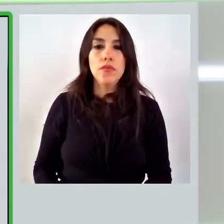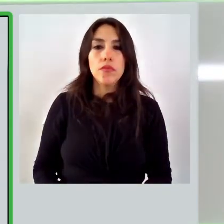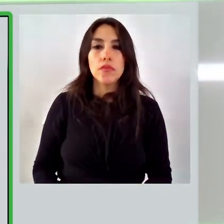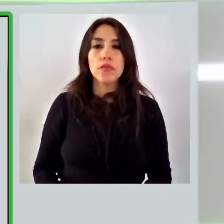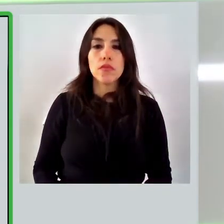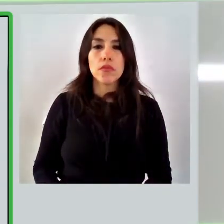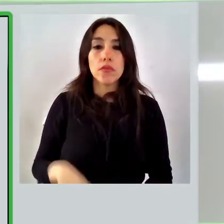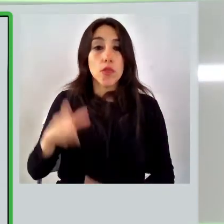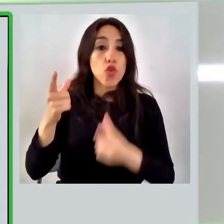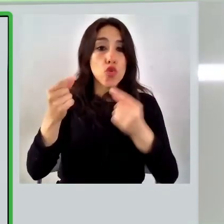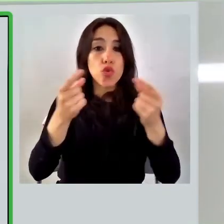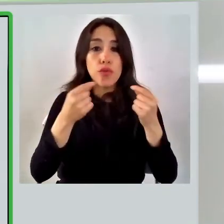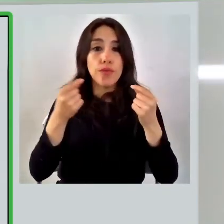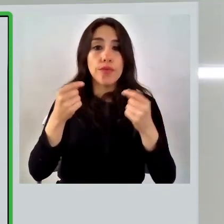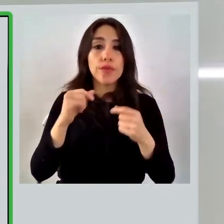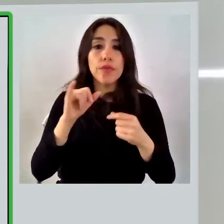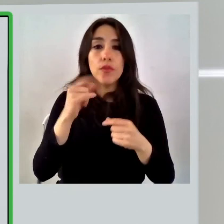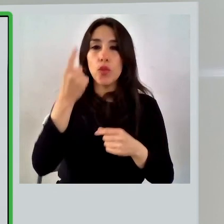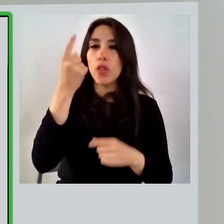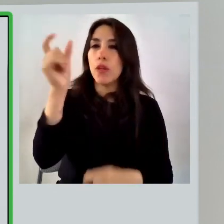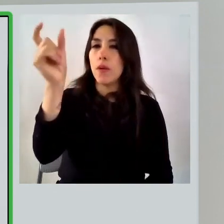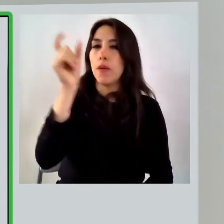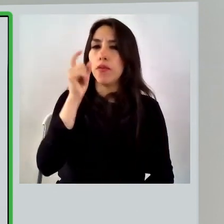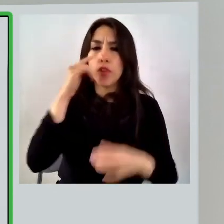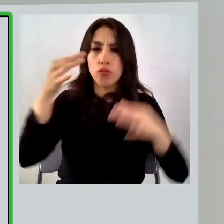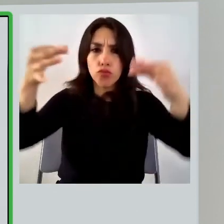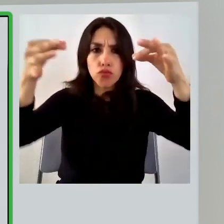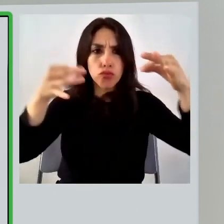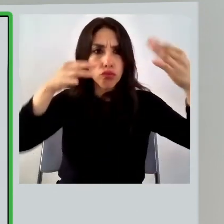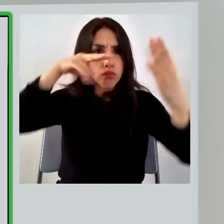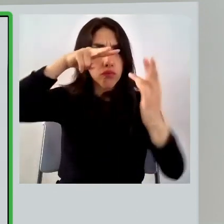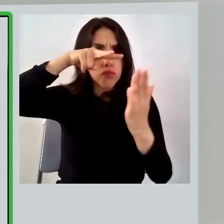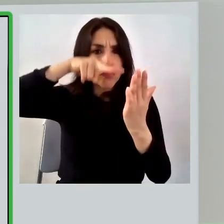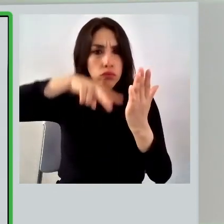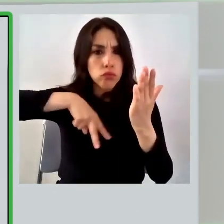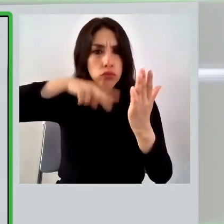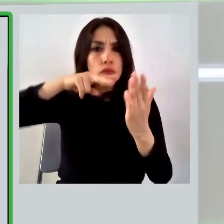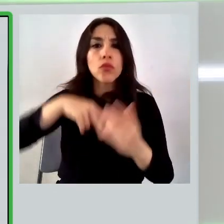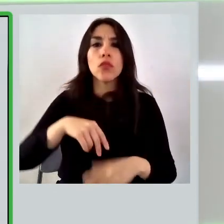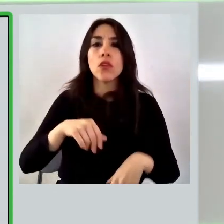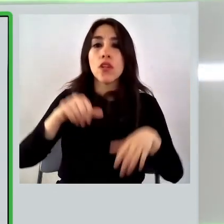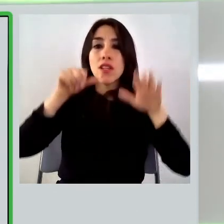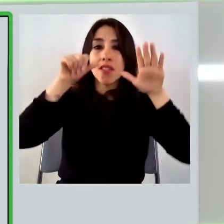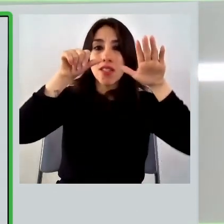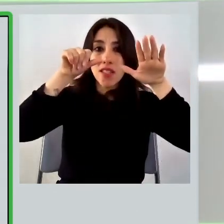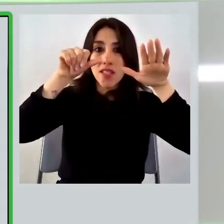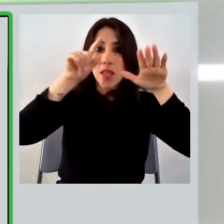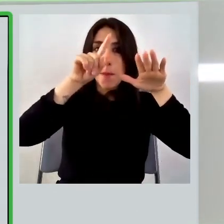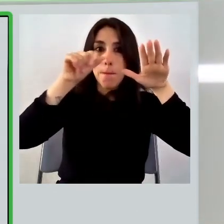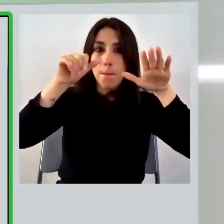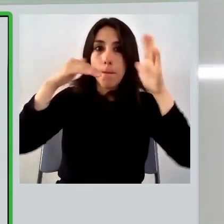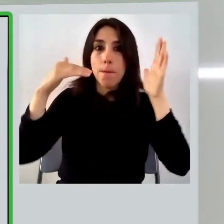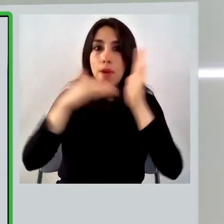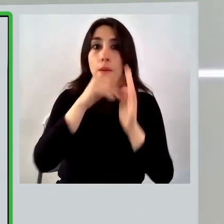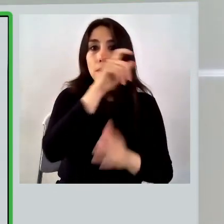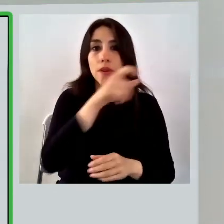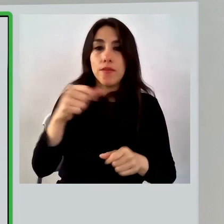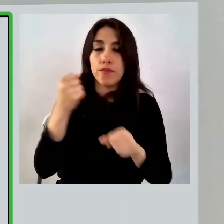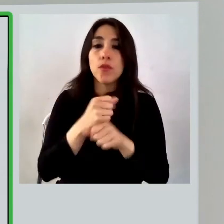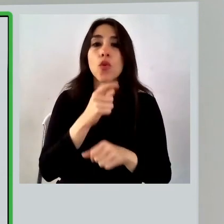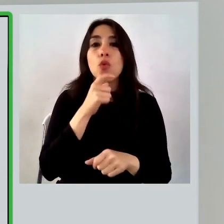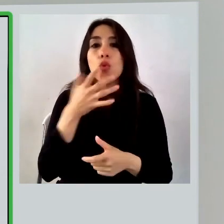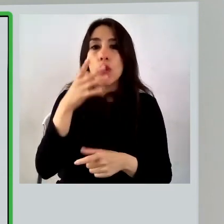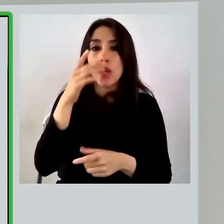700 executives with disabilities, we have the global study focused on the role of culture for disability